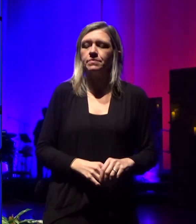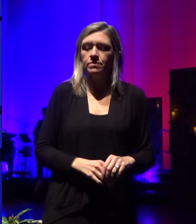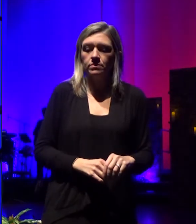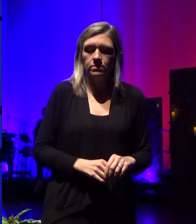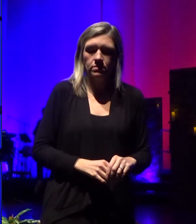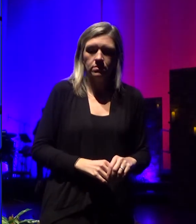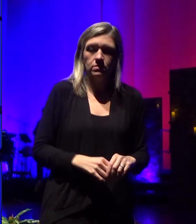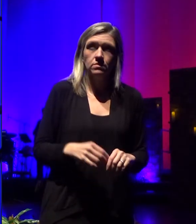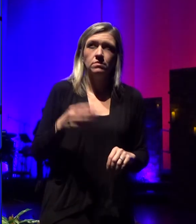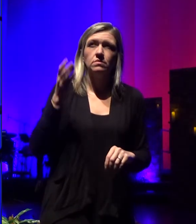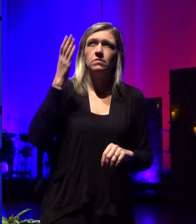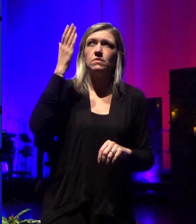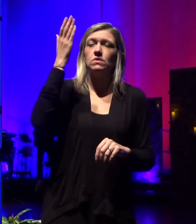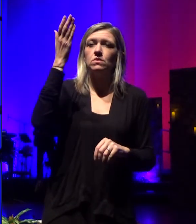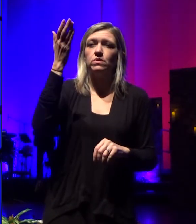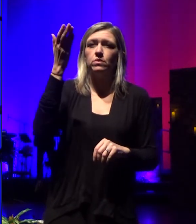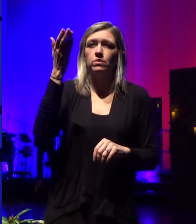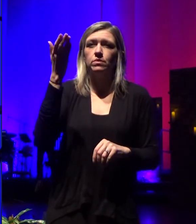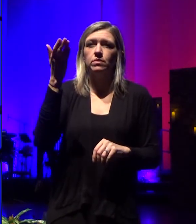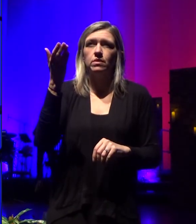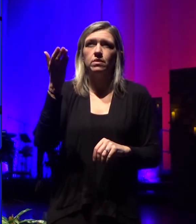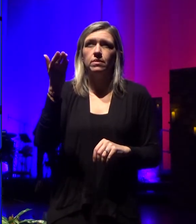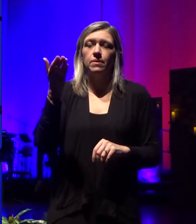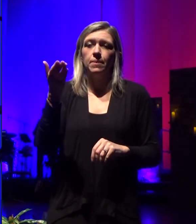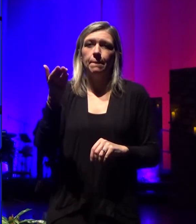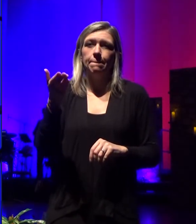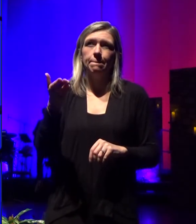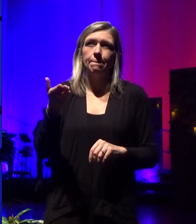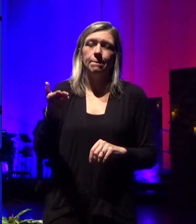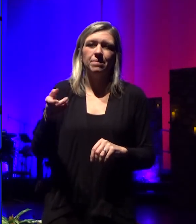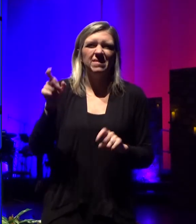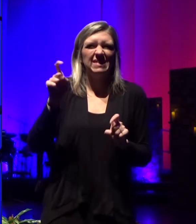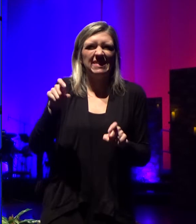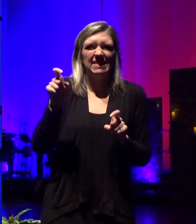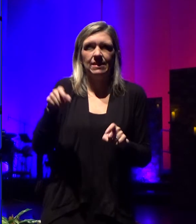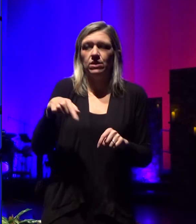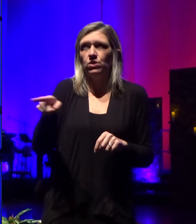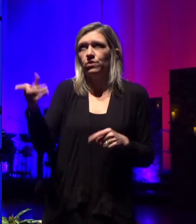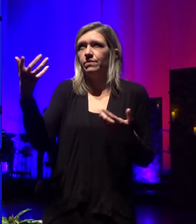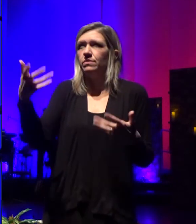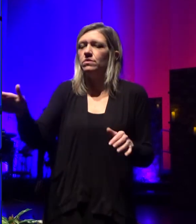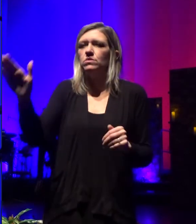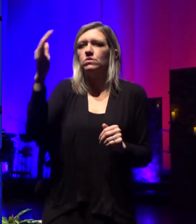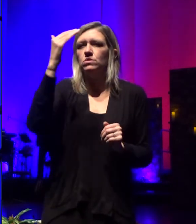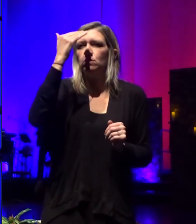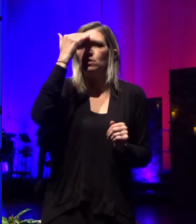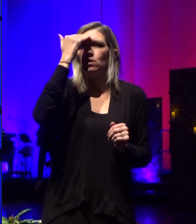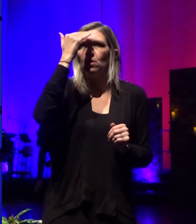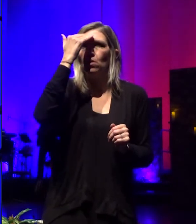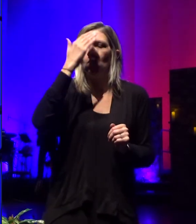You are in me, you know my